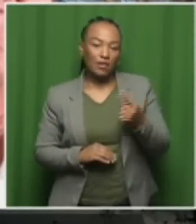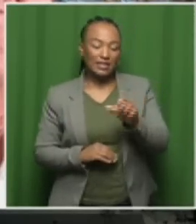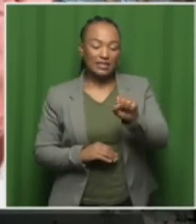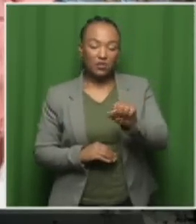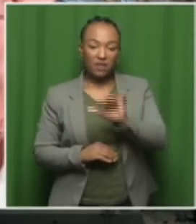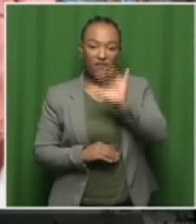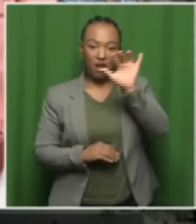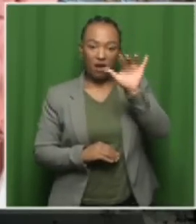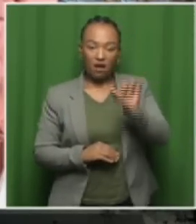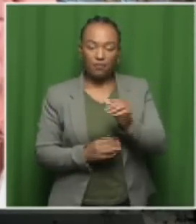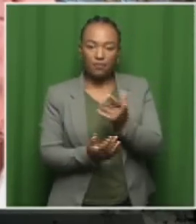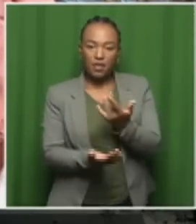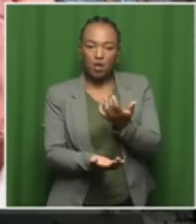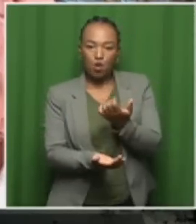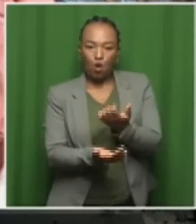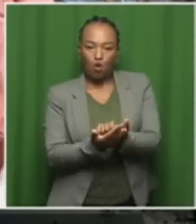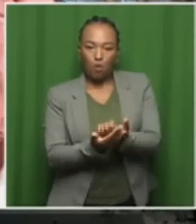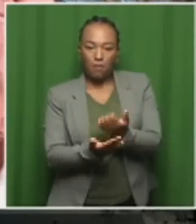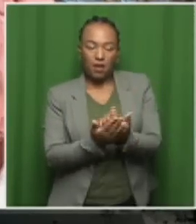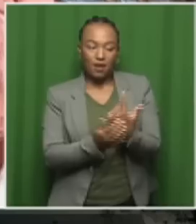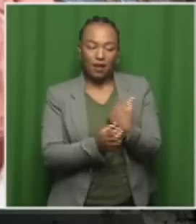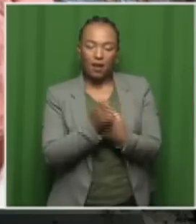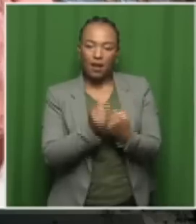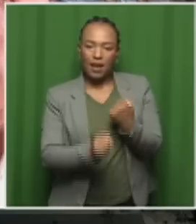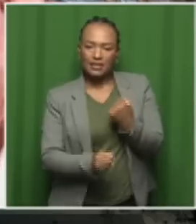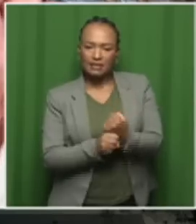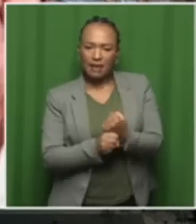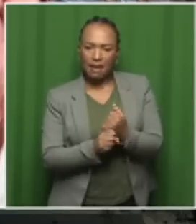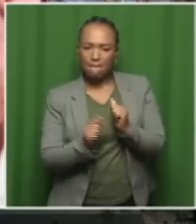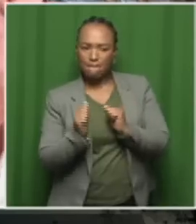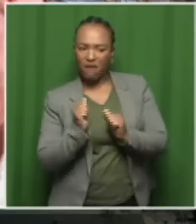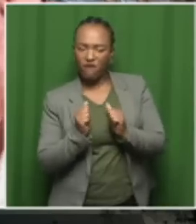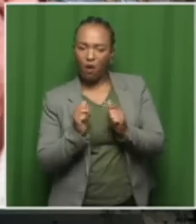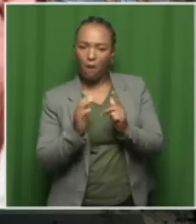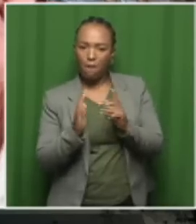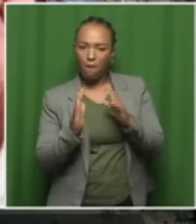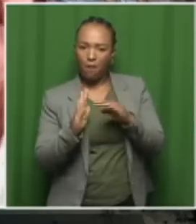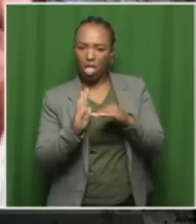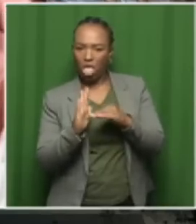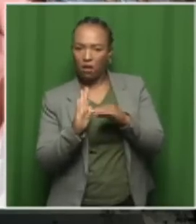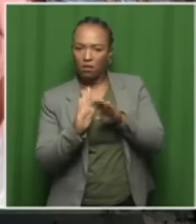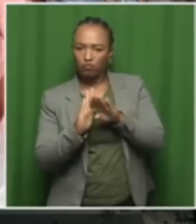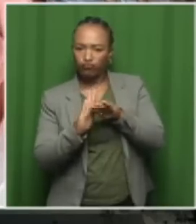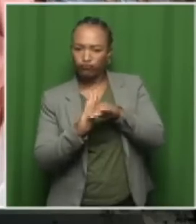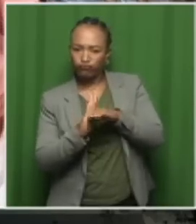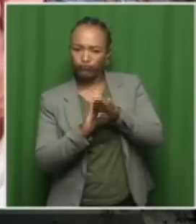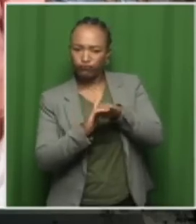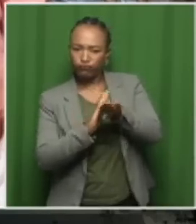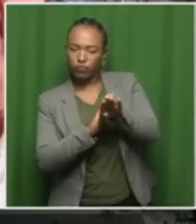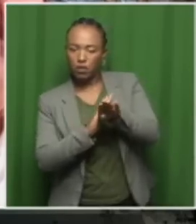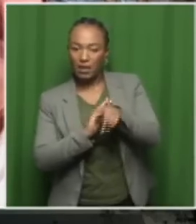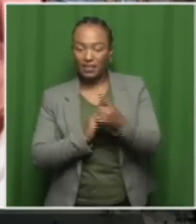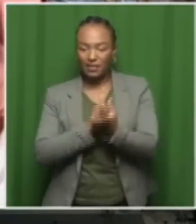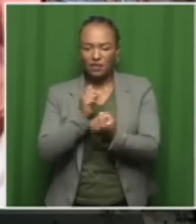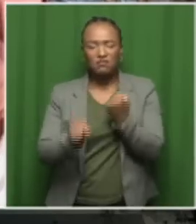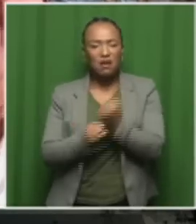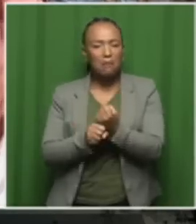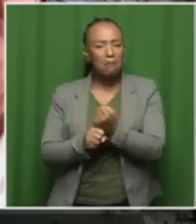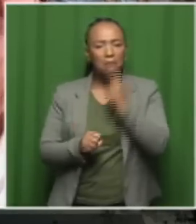last year, what are your predictions for this year? And what are some of the contributing factors that will determine South Africa's economic growth?